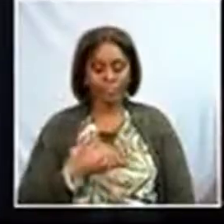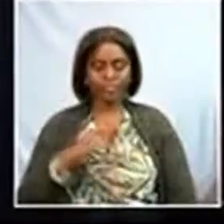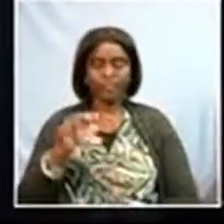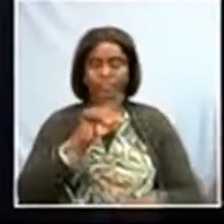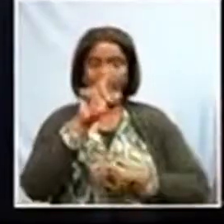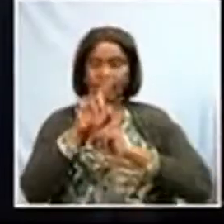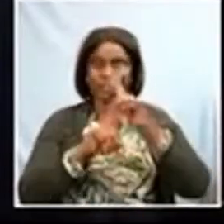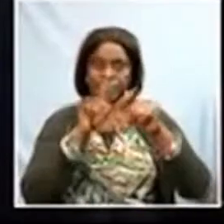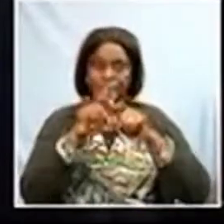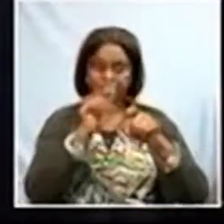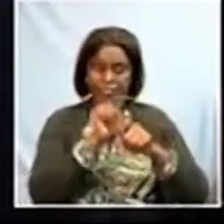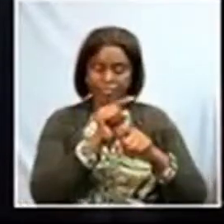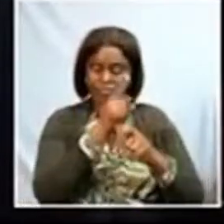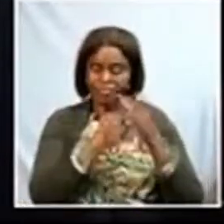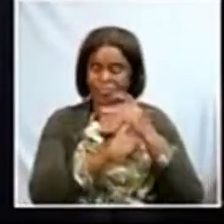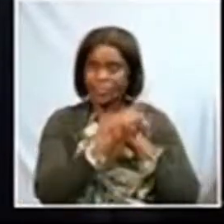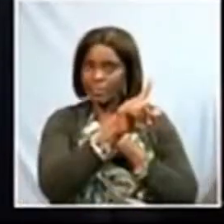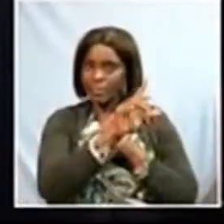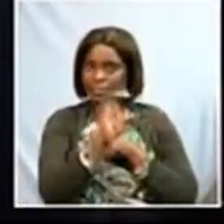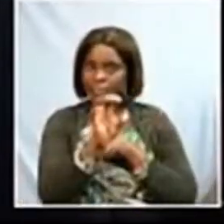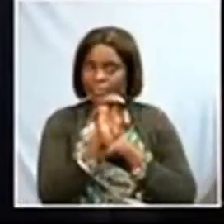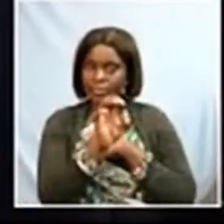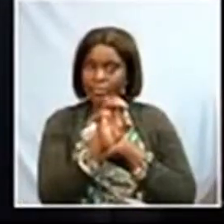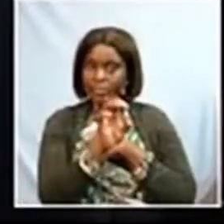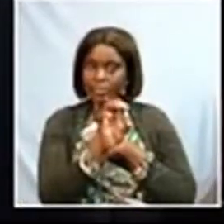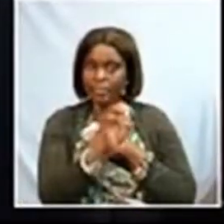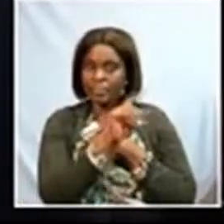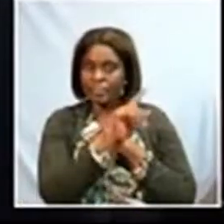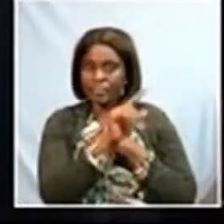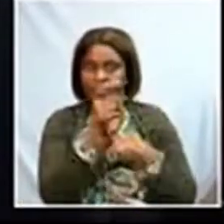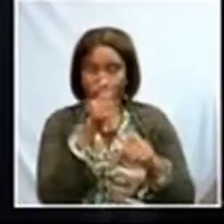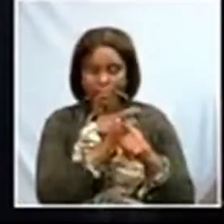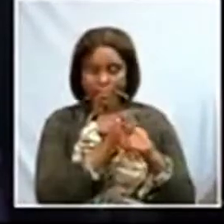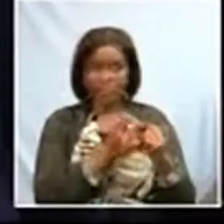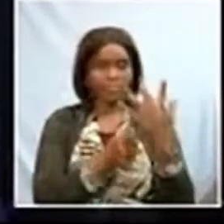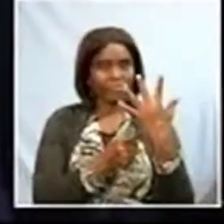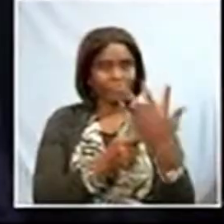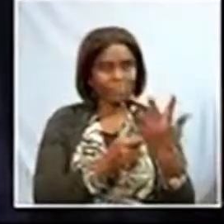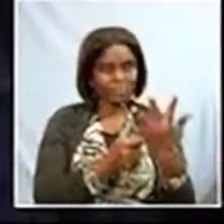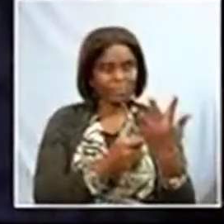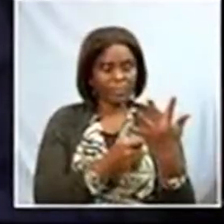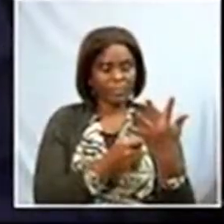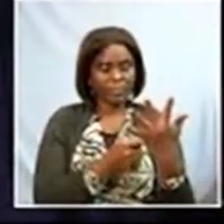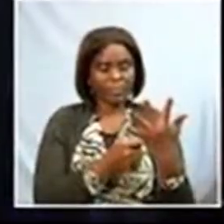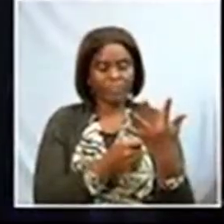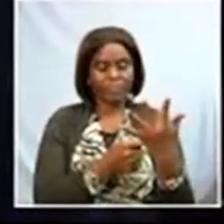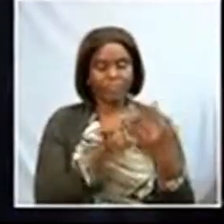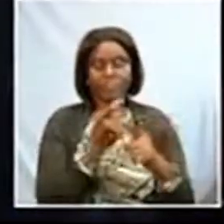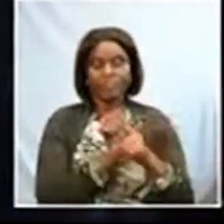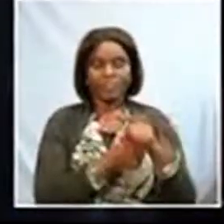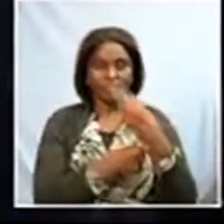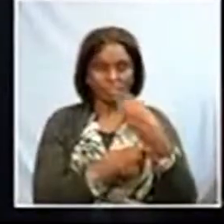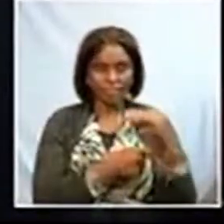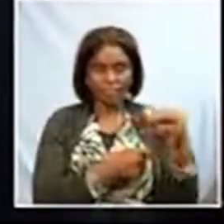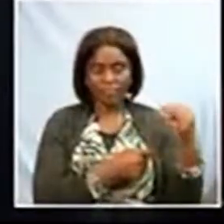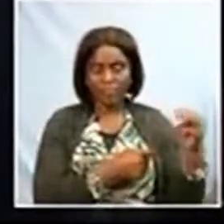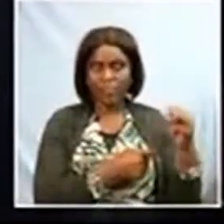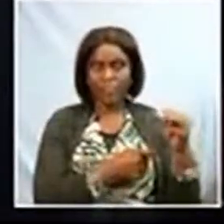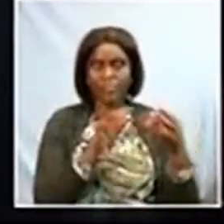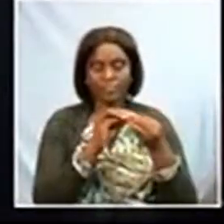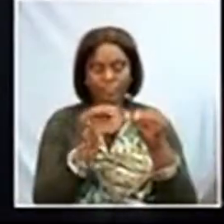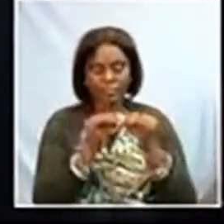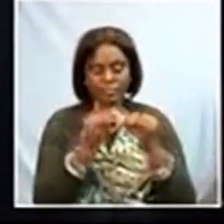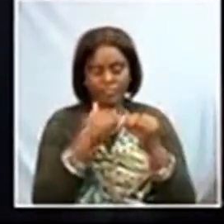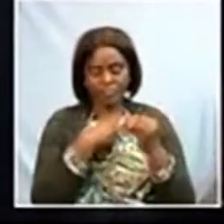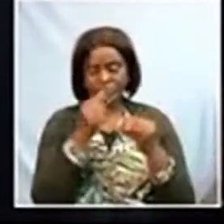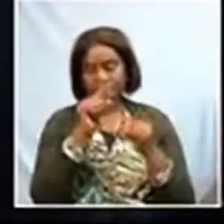that this 100 number from the 5, now from the material schedule, right? There